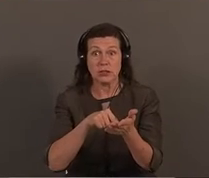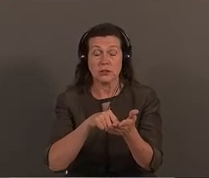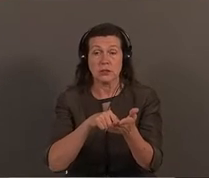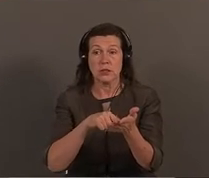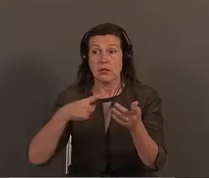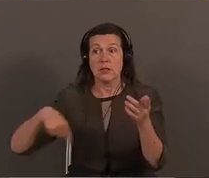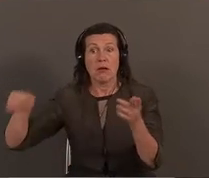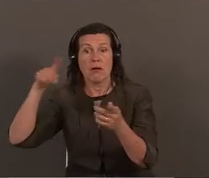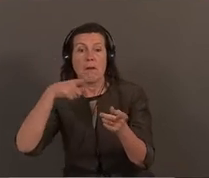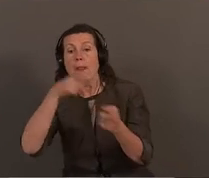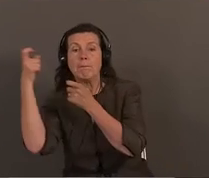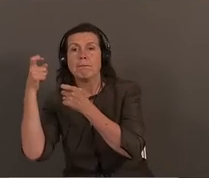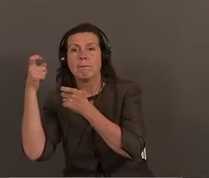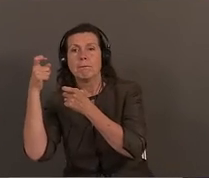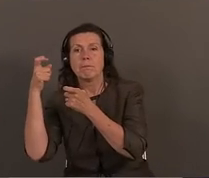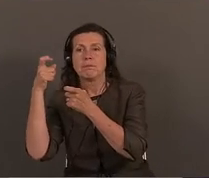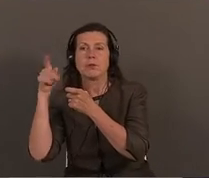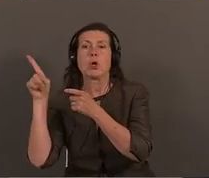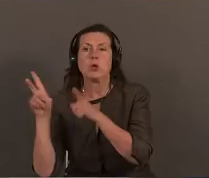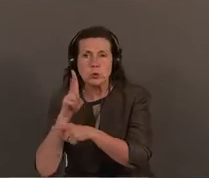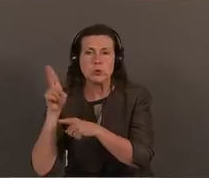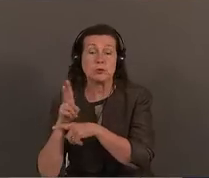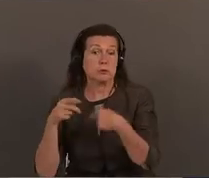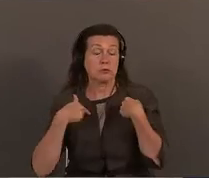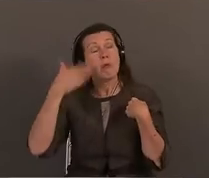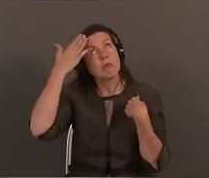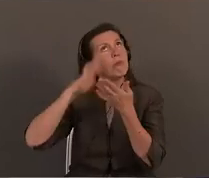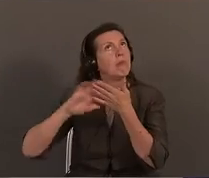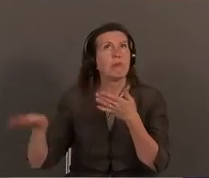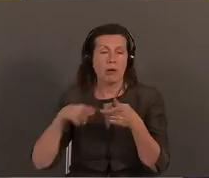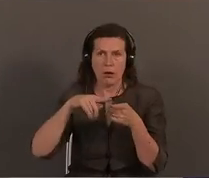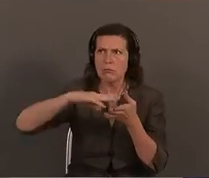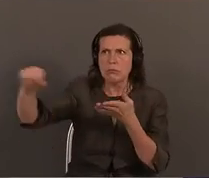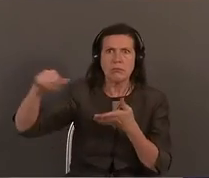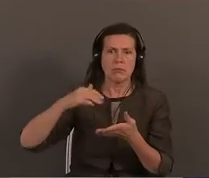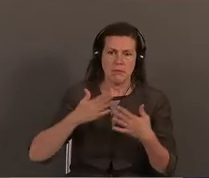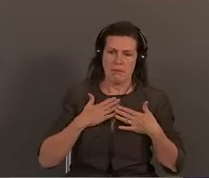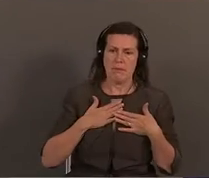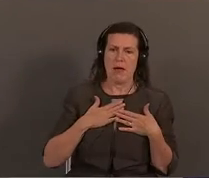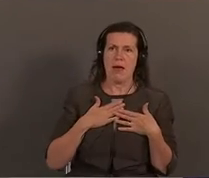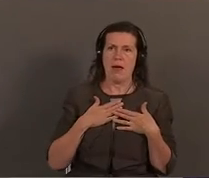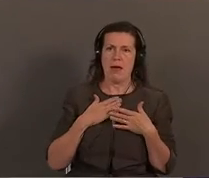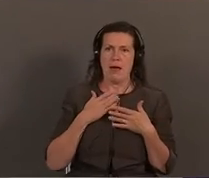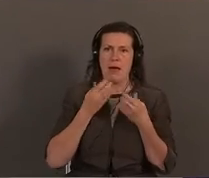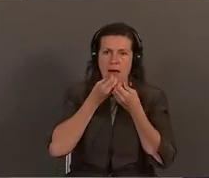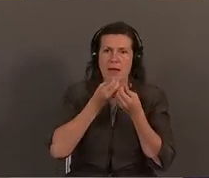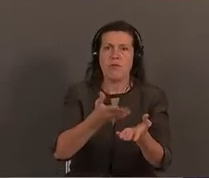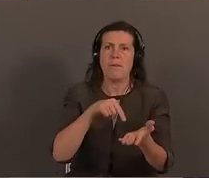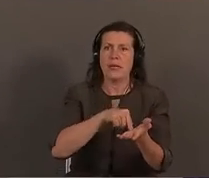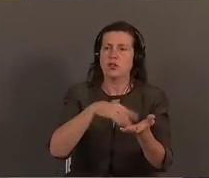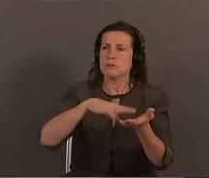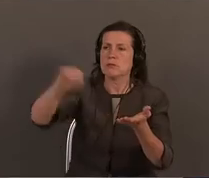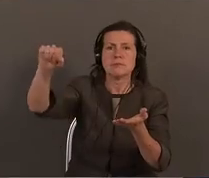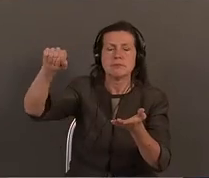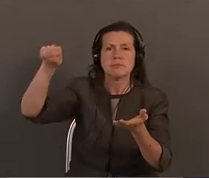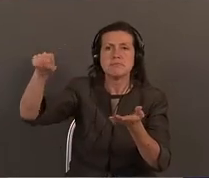providers are using that information even without their knowledge. Cool. But yes, that is something that we know. That is something. In life, nothing